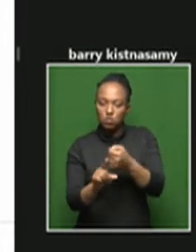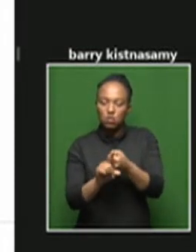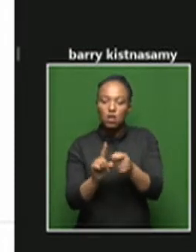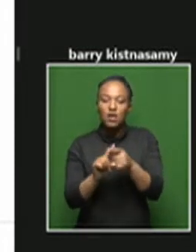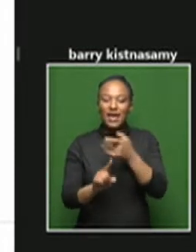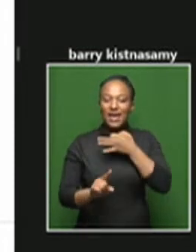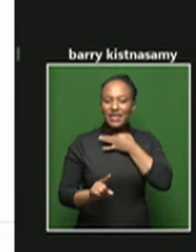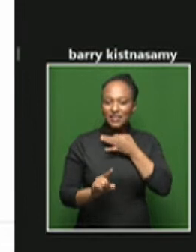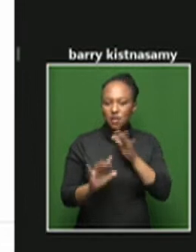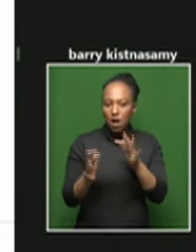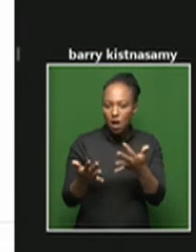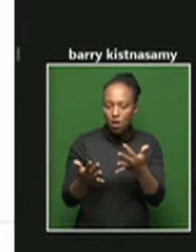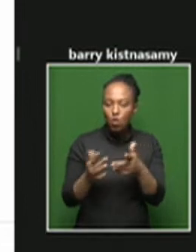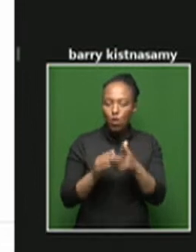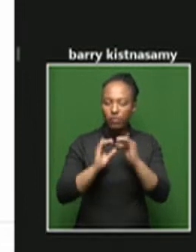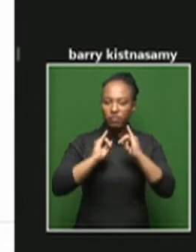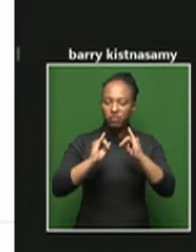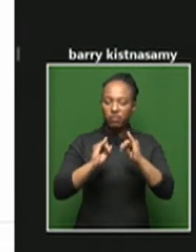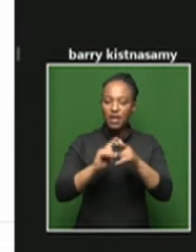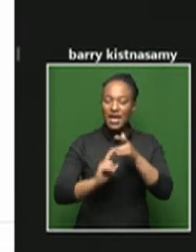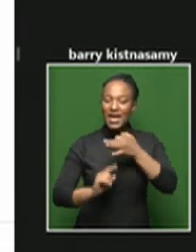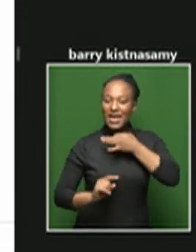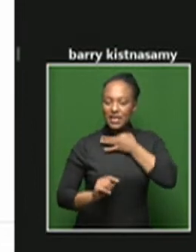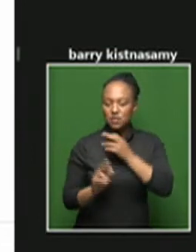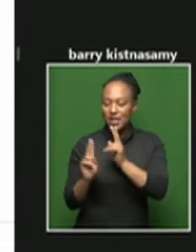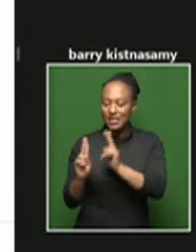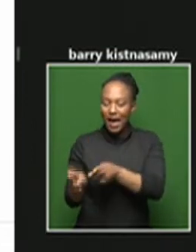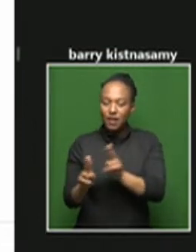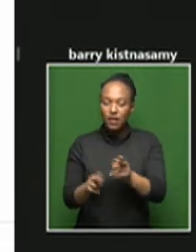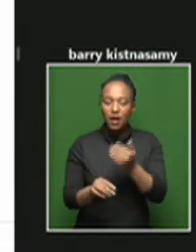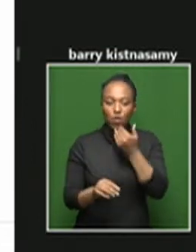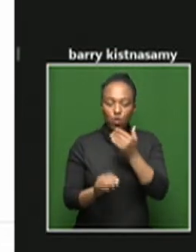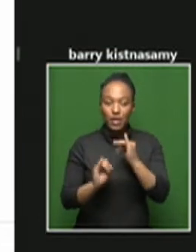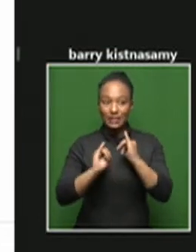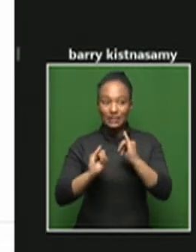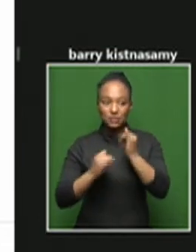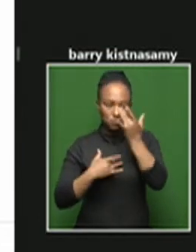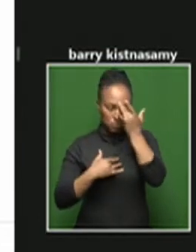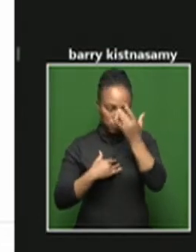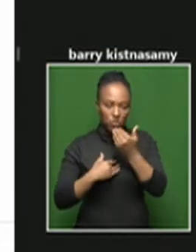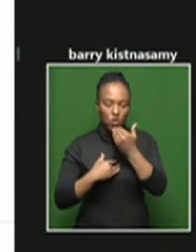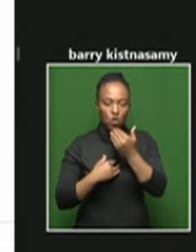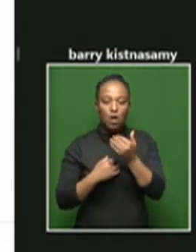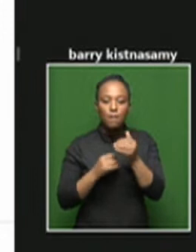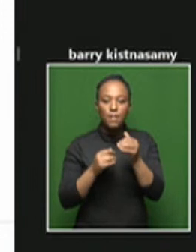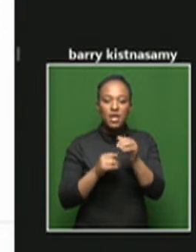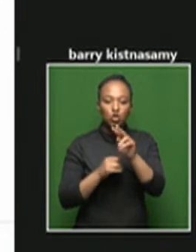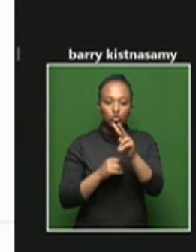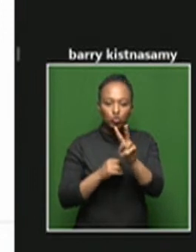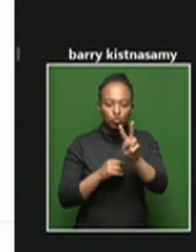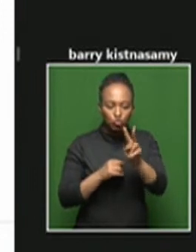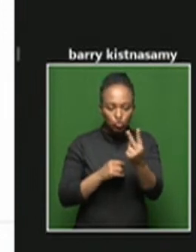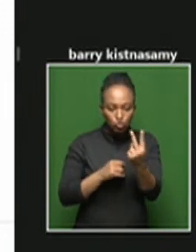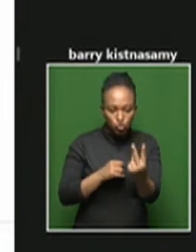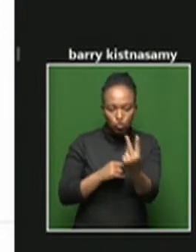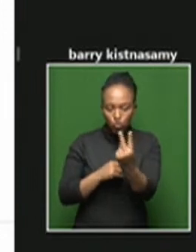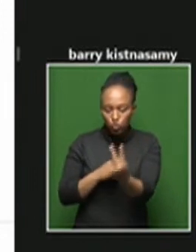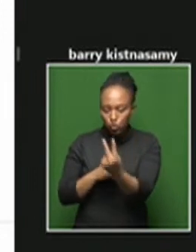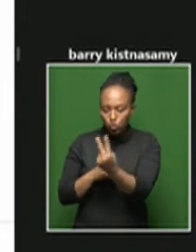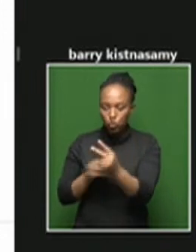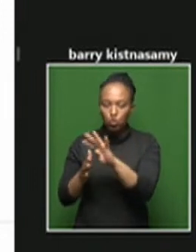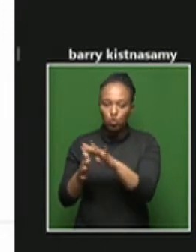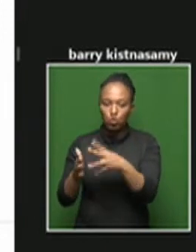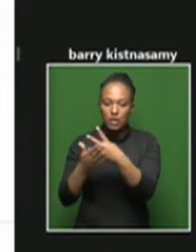of disease and severity, risk of death and severity of disease. So that was the 2x2 table. And we came up with